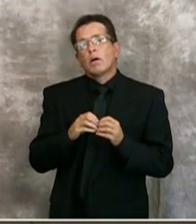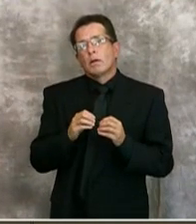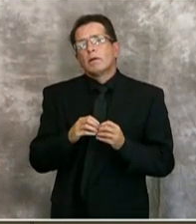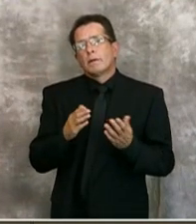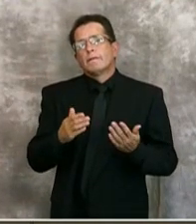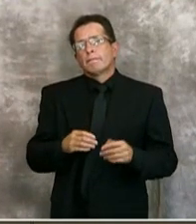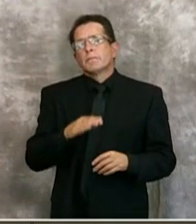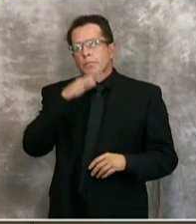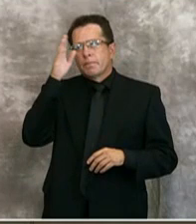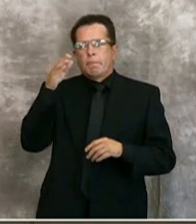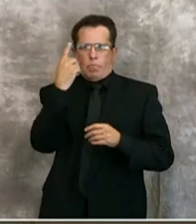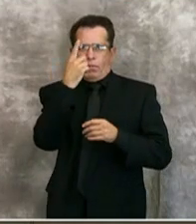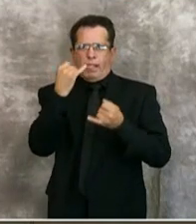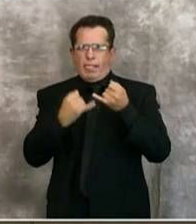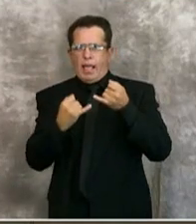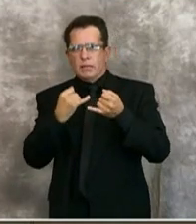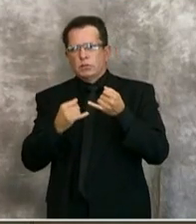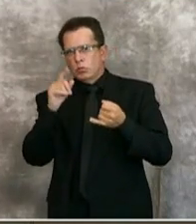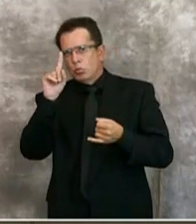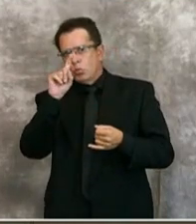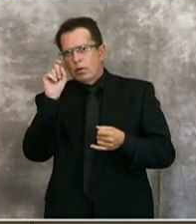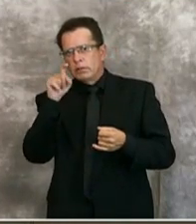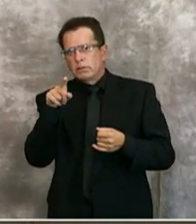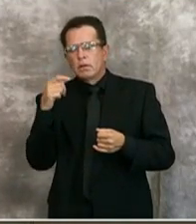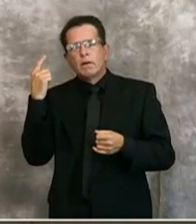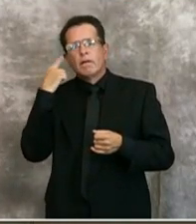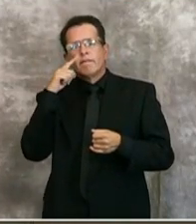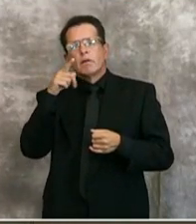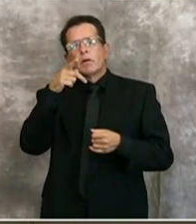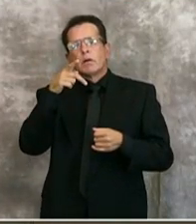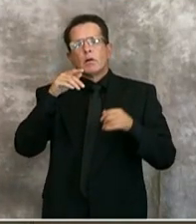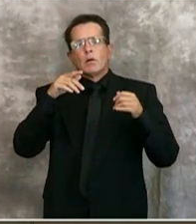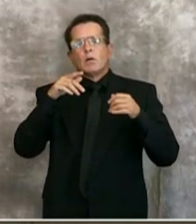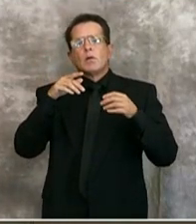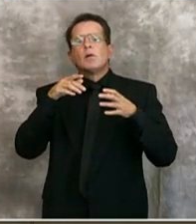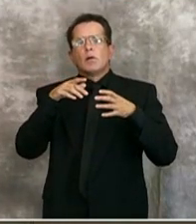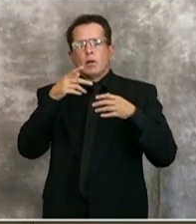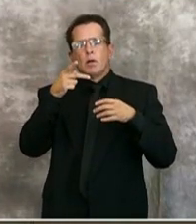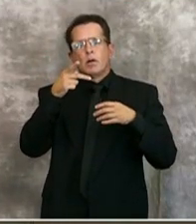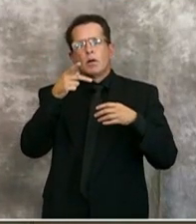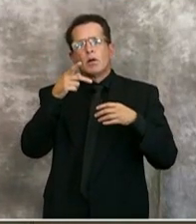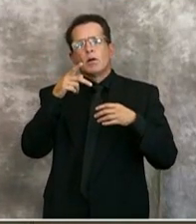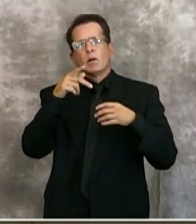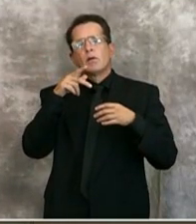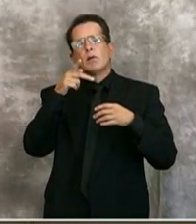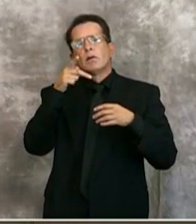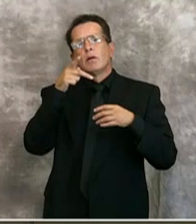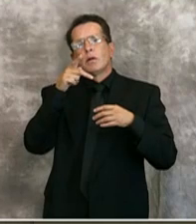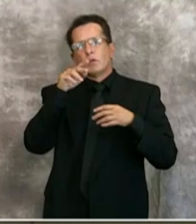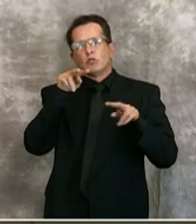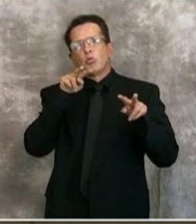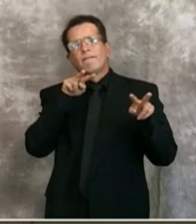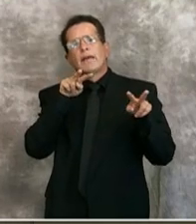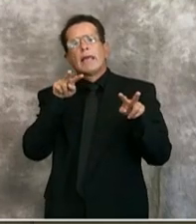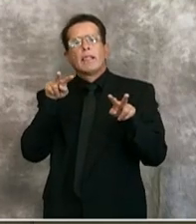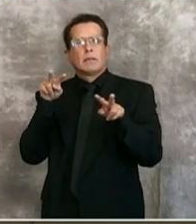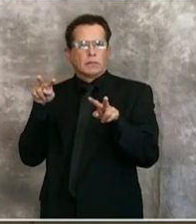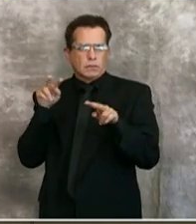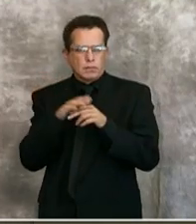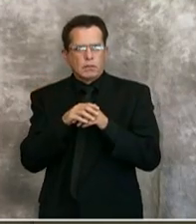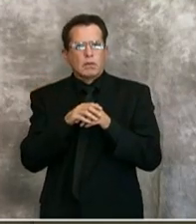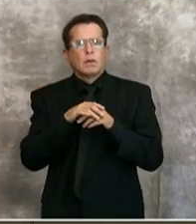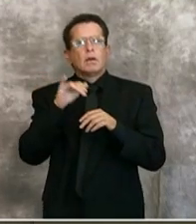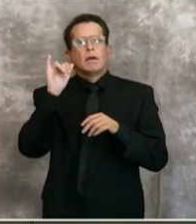One final question. It has to do with the concept of pooling and public health surveillance. I guess this is the idea where you would take